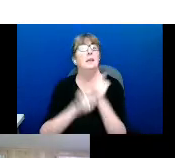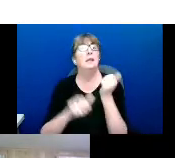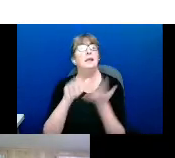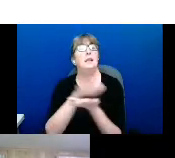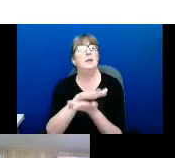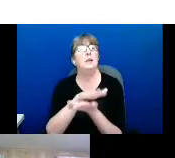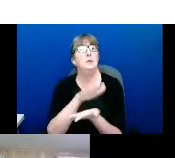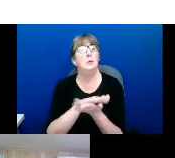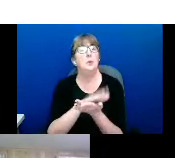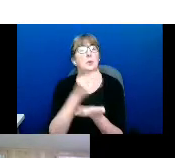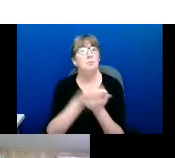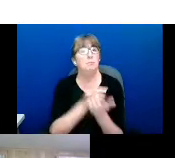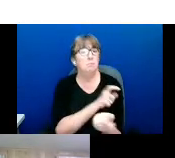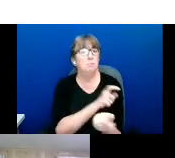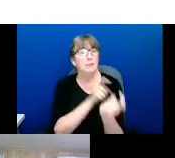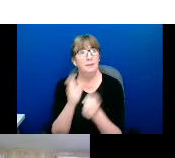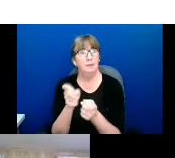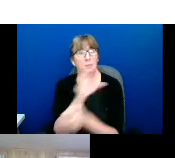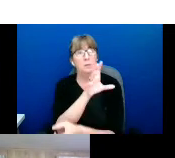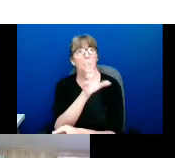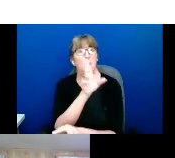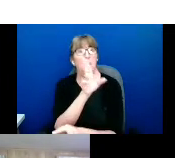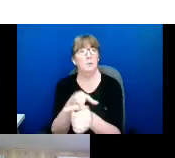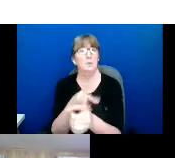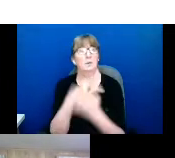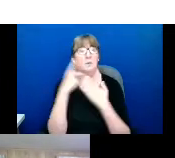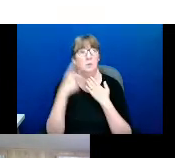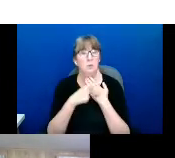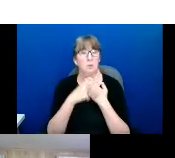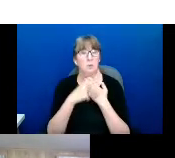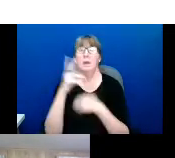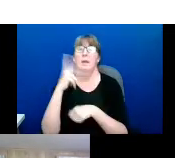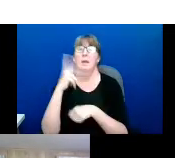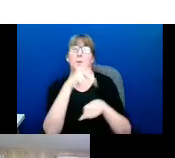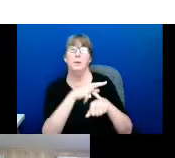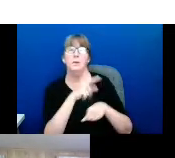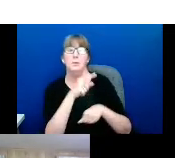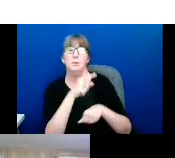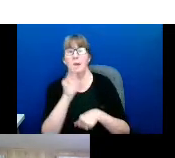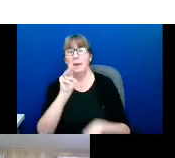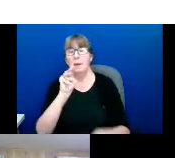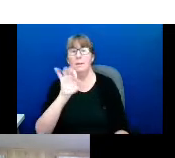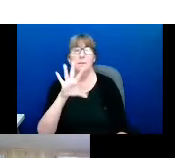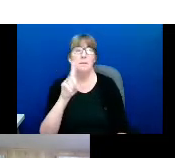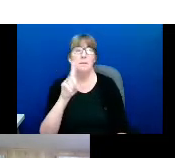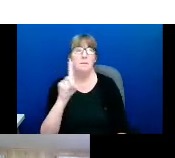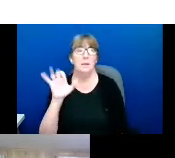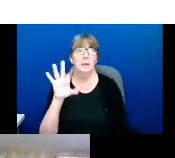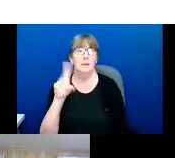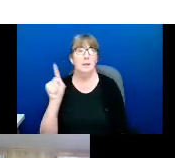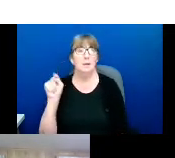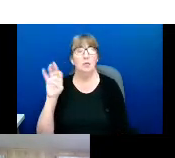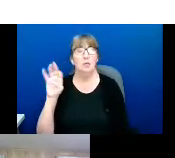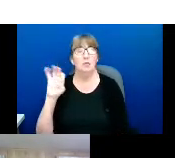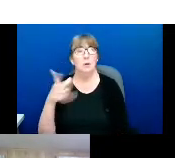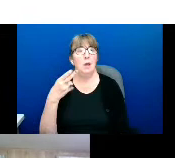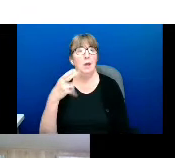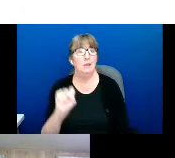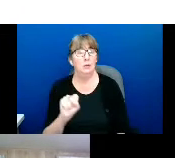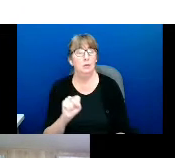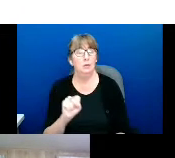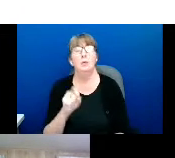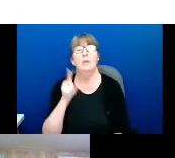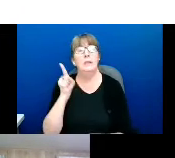of money that participates in the program. And the principal at Midland Trail High School, he took the initiative to buy